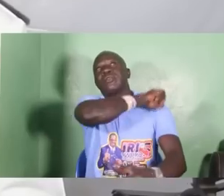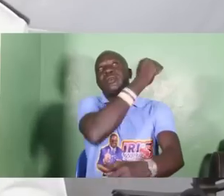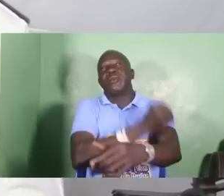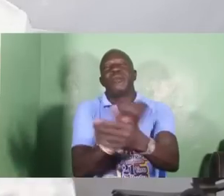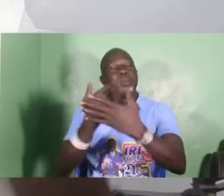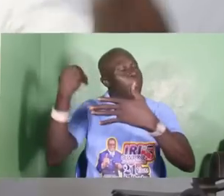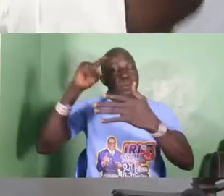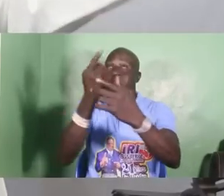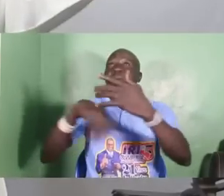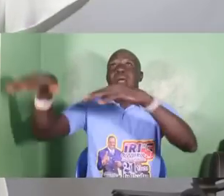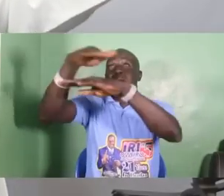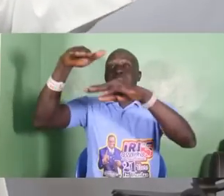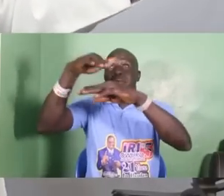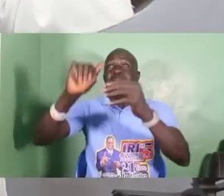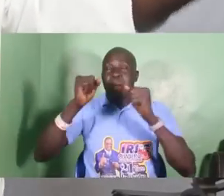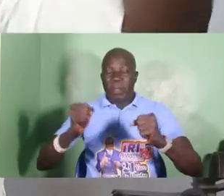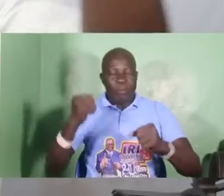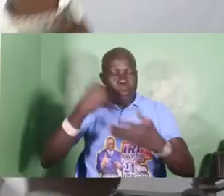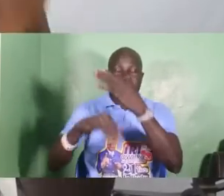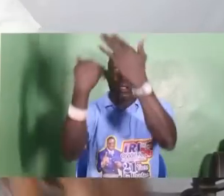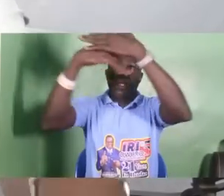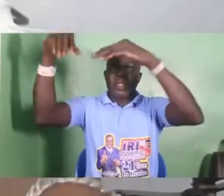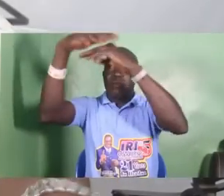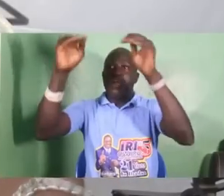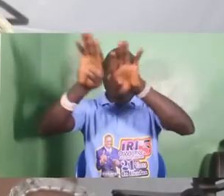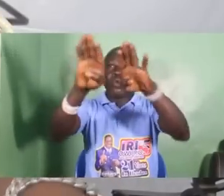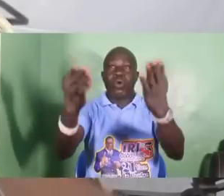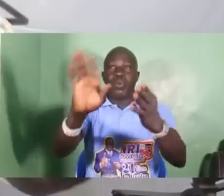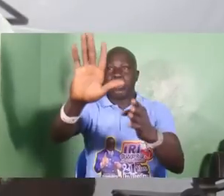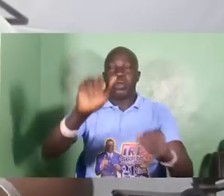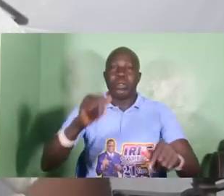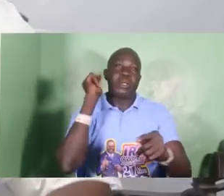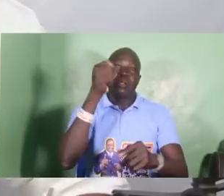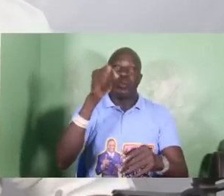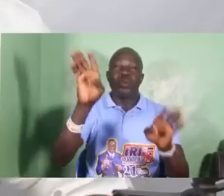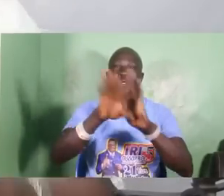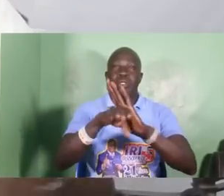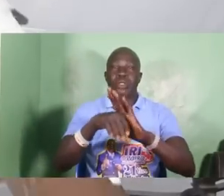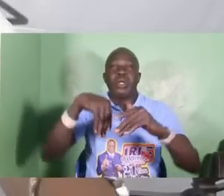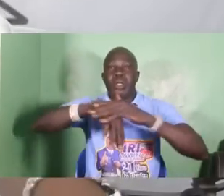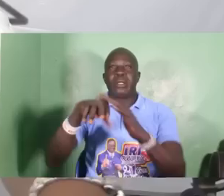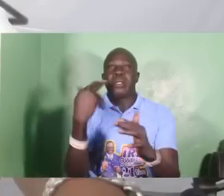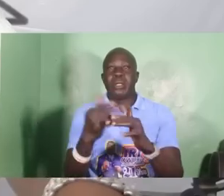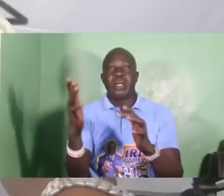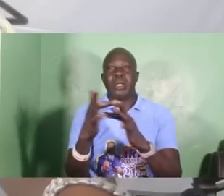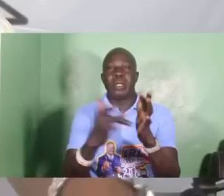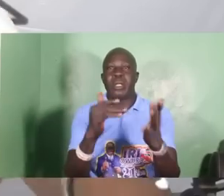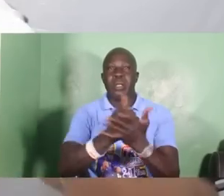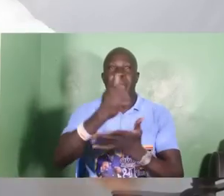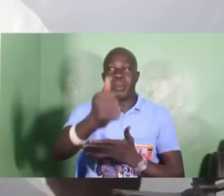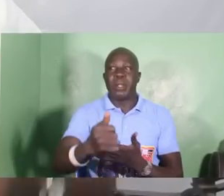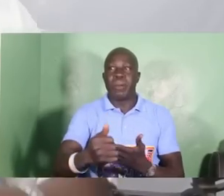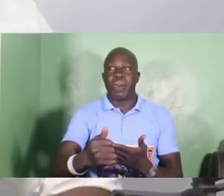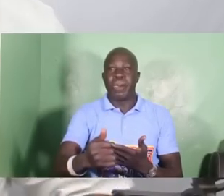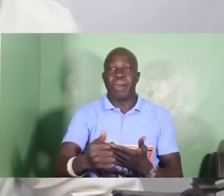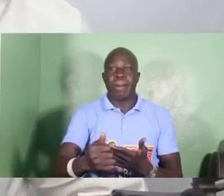authority from above, power from heaven, is going to open your door of testimony. In the name of Jesus,